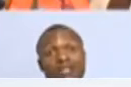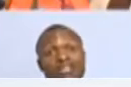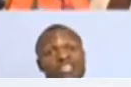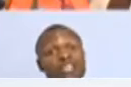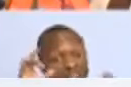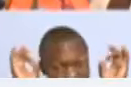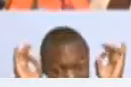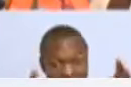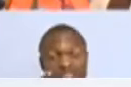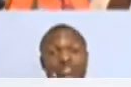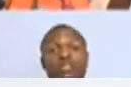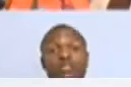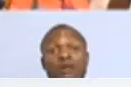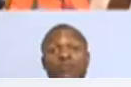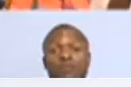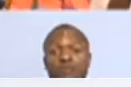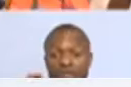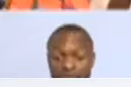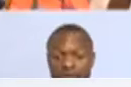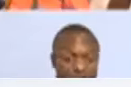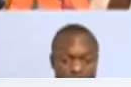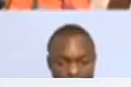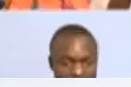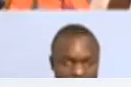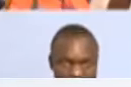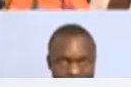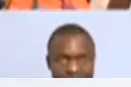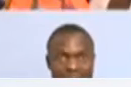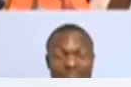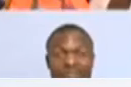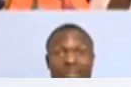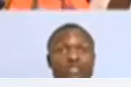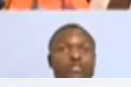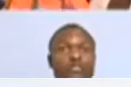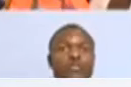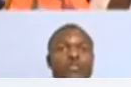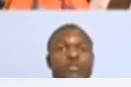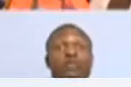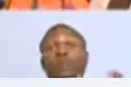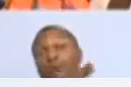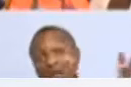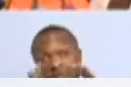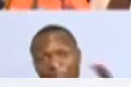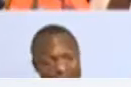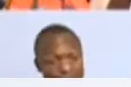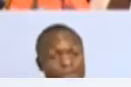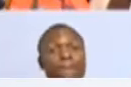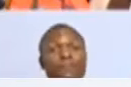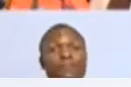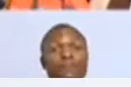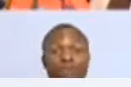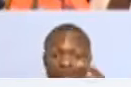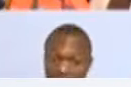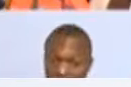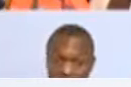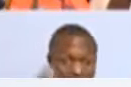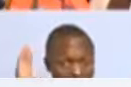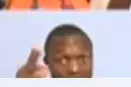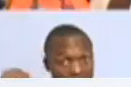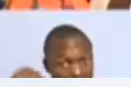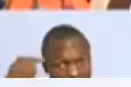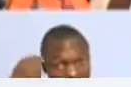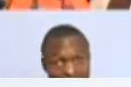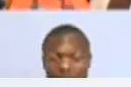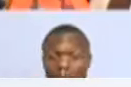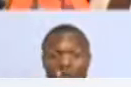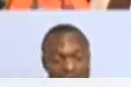the ecosystems and exacerbates effects of climate change. Going forward, government will ensure that the livelihoods of